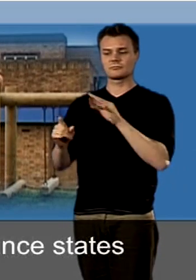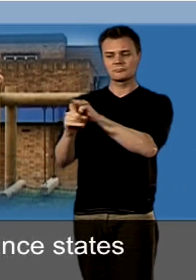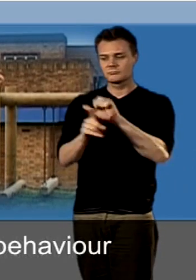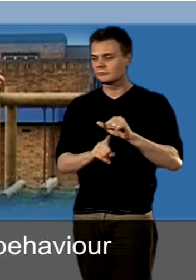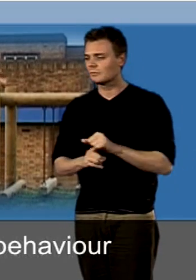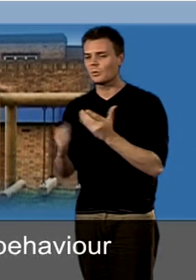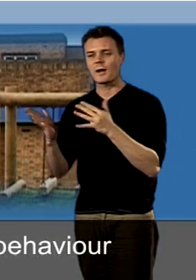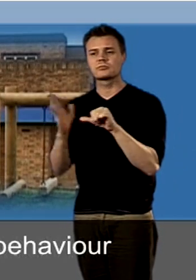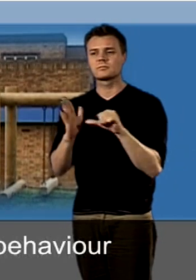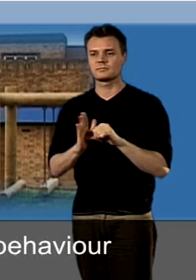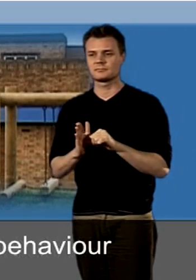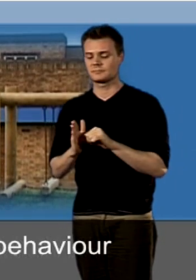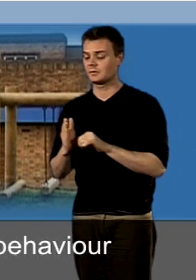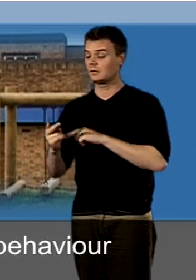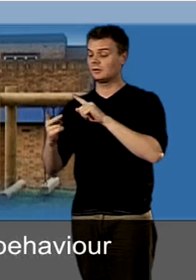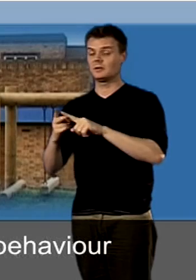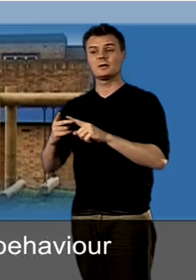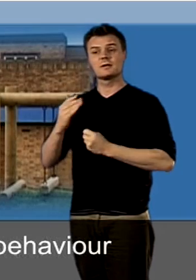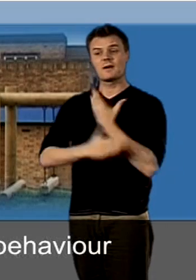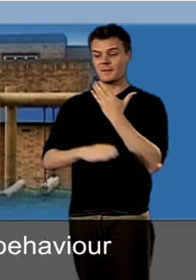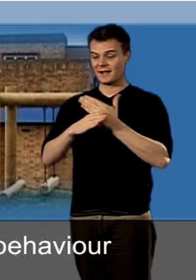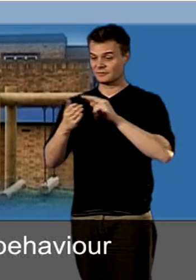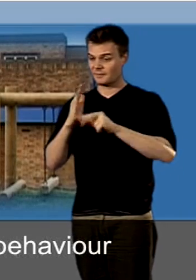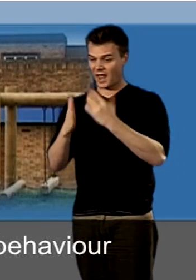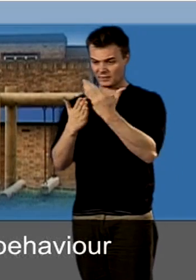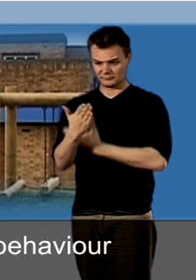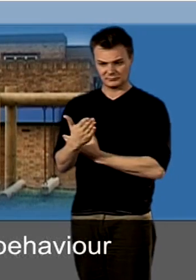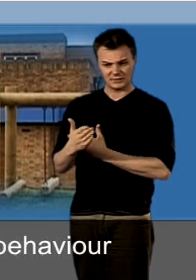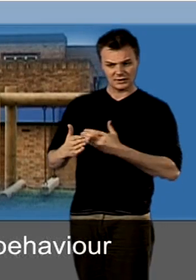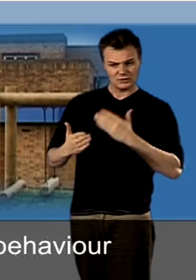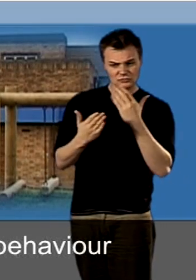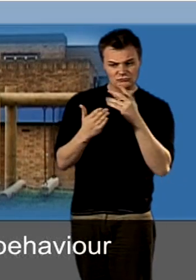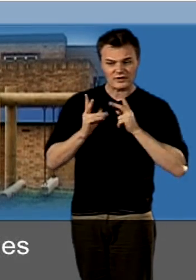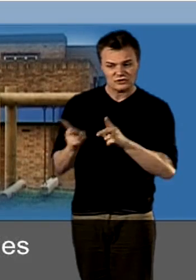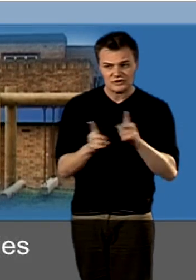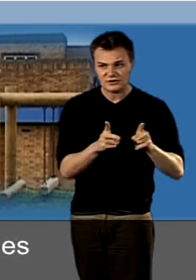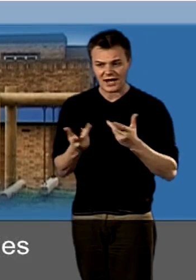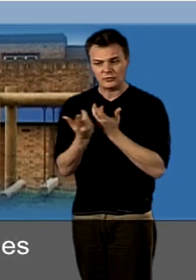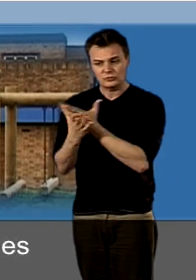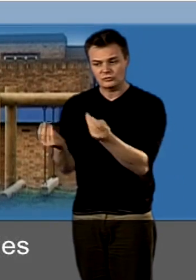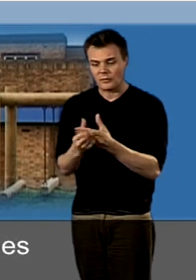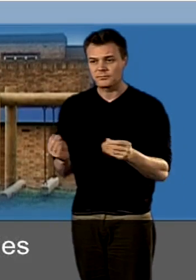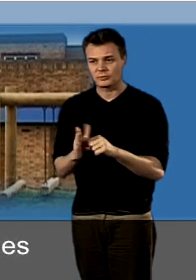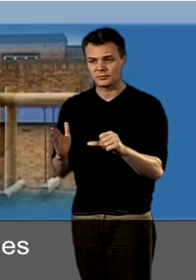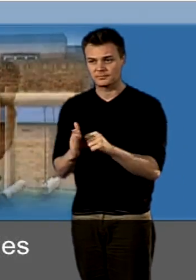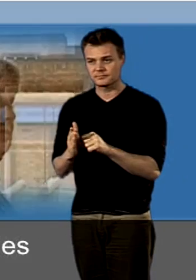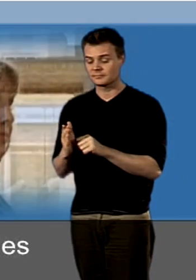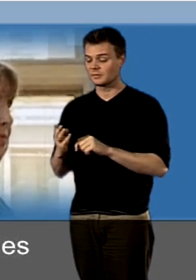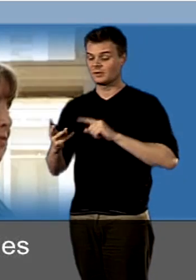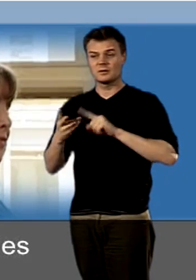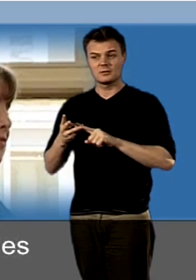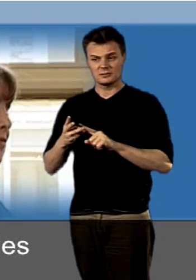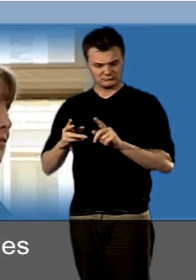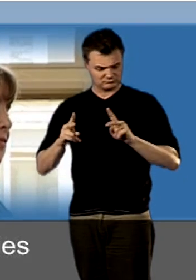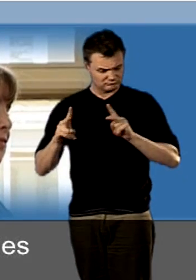schools should conduct an audit to identify where behaviour problems exist, develop an action plan and strategies to